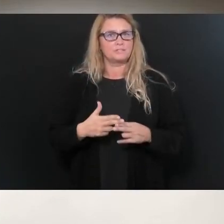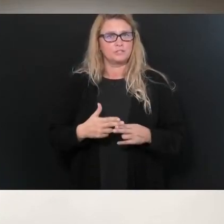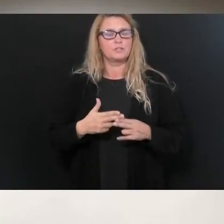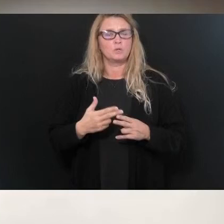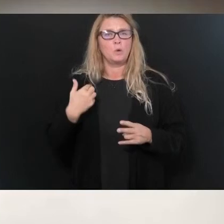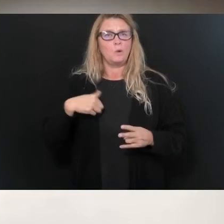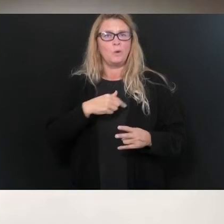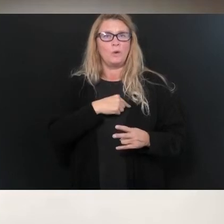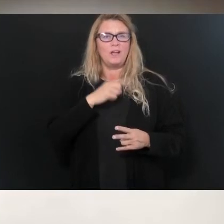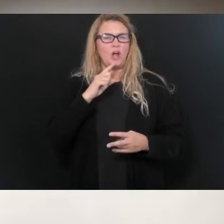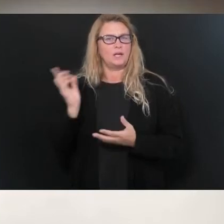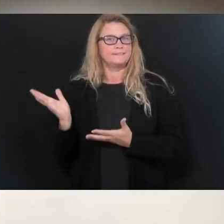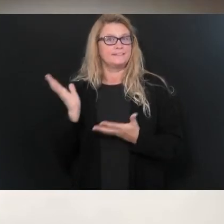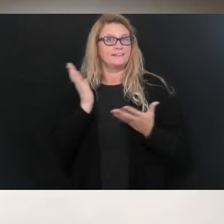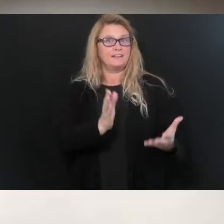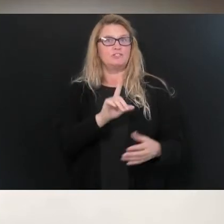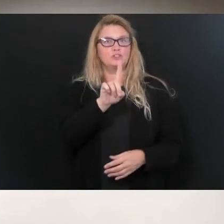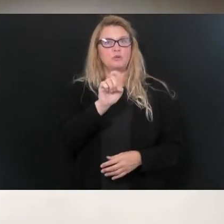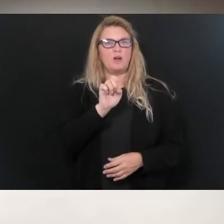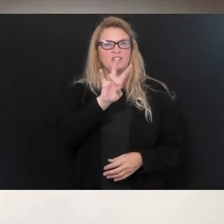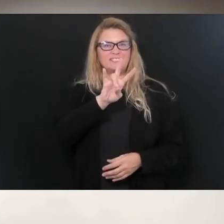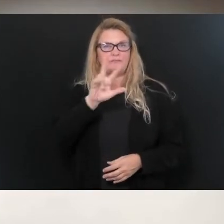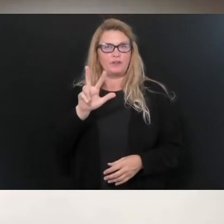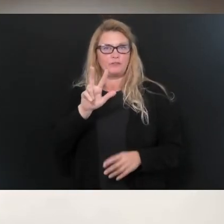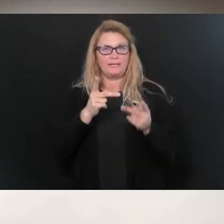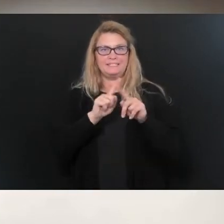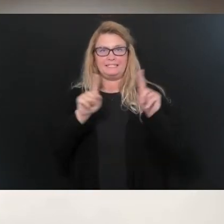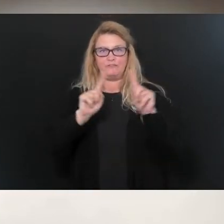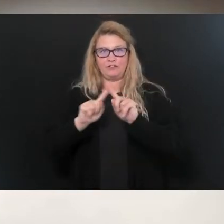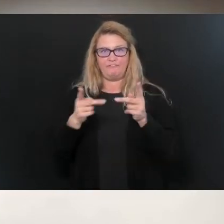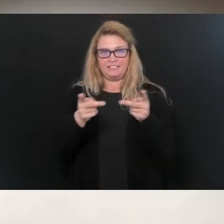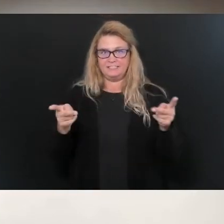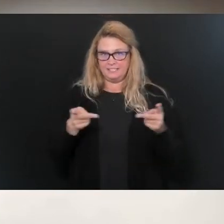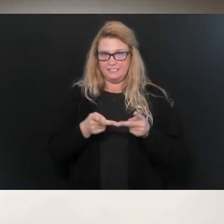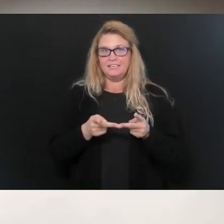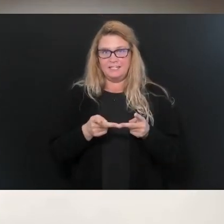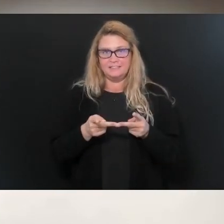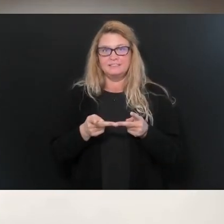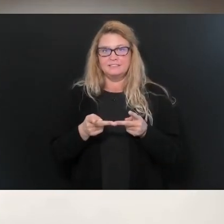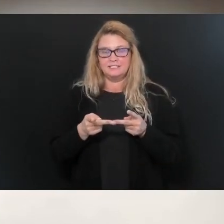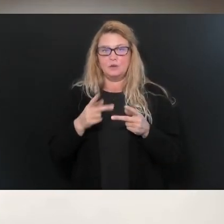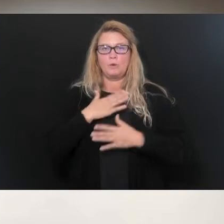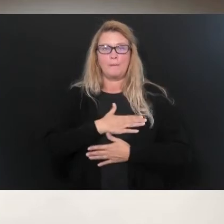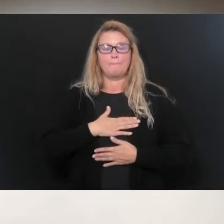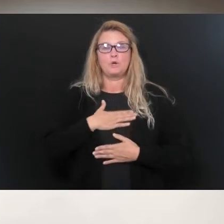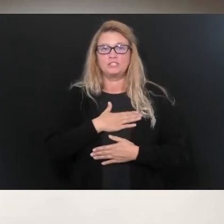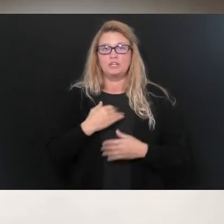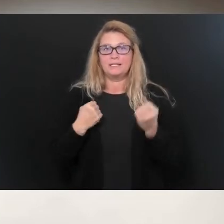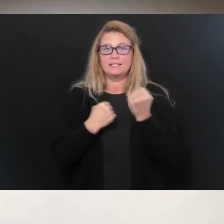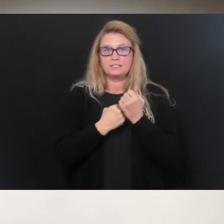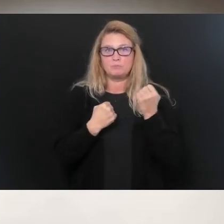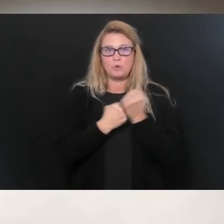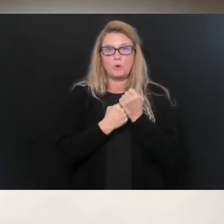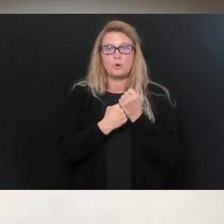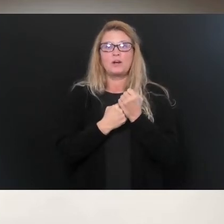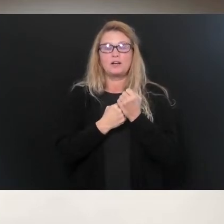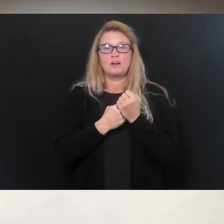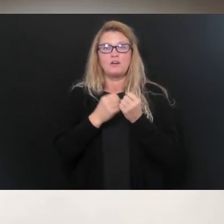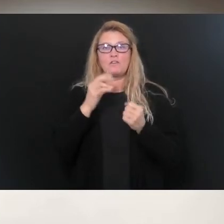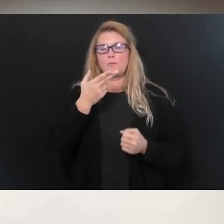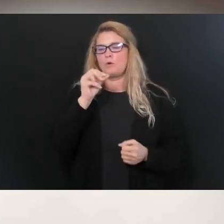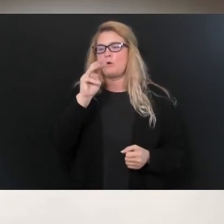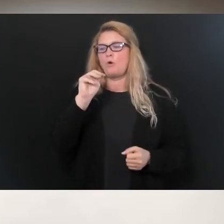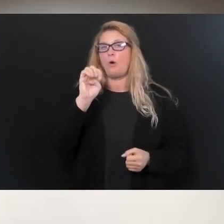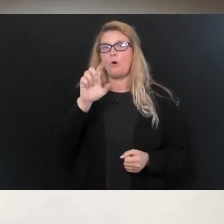today. We are delivering to 173 facilities. We appreciate the support from Department of Homeland